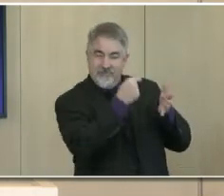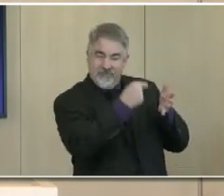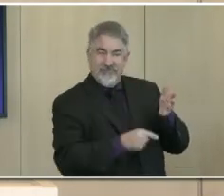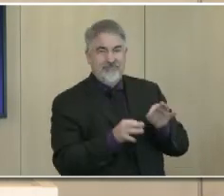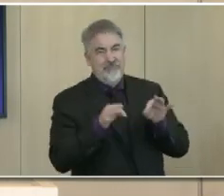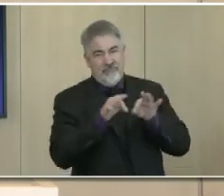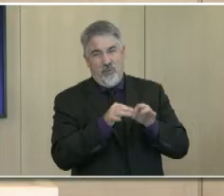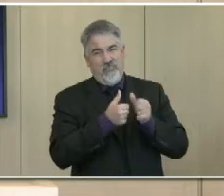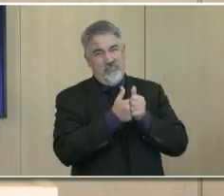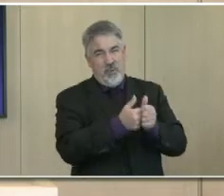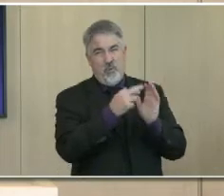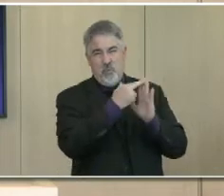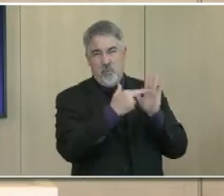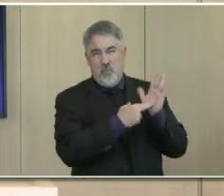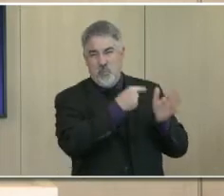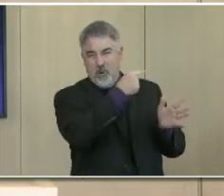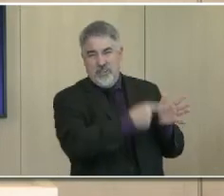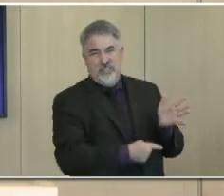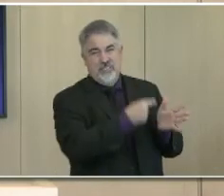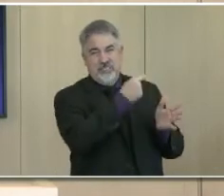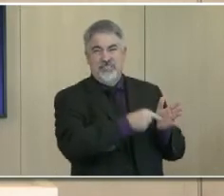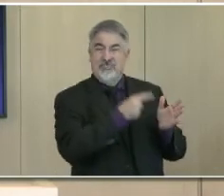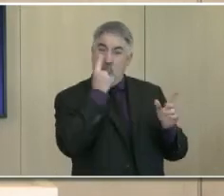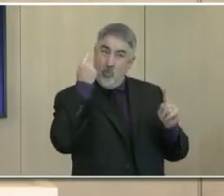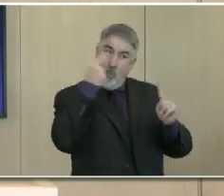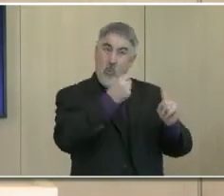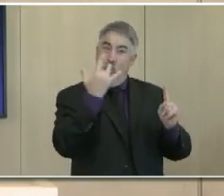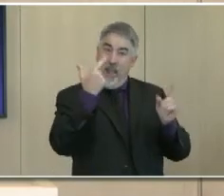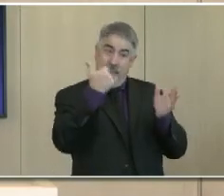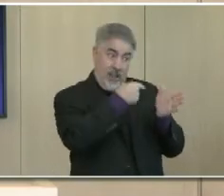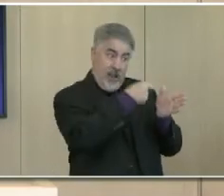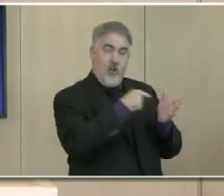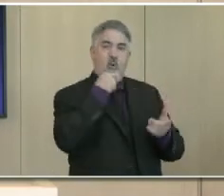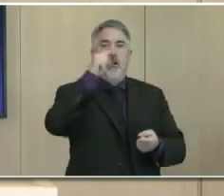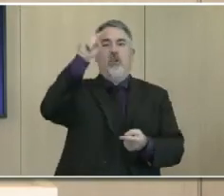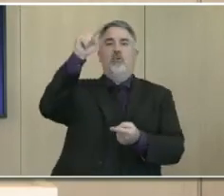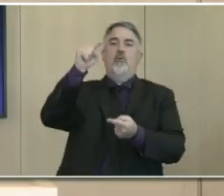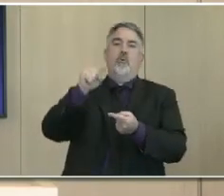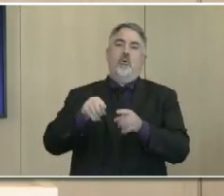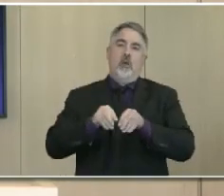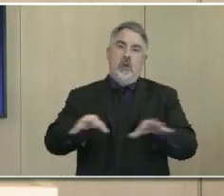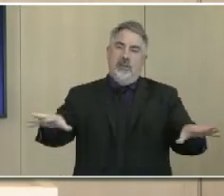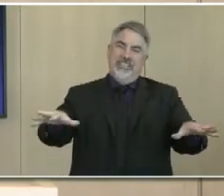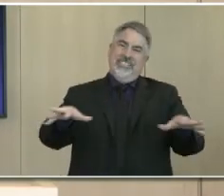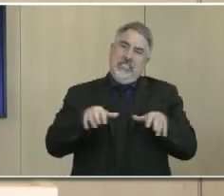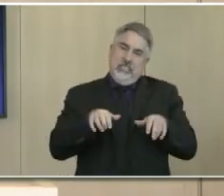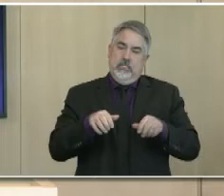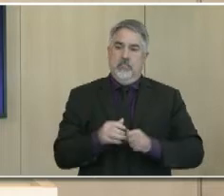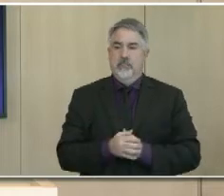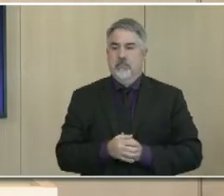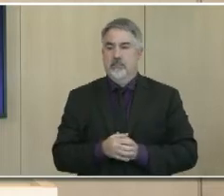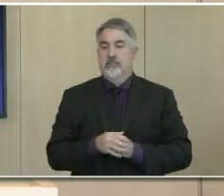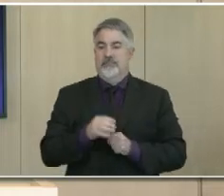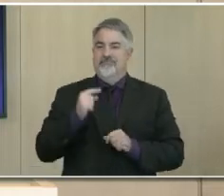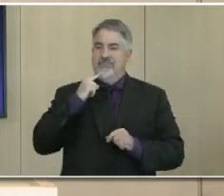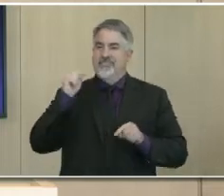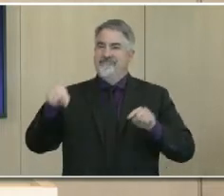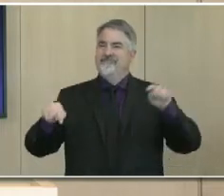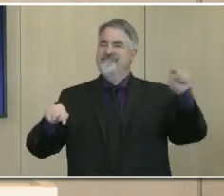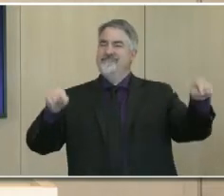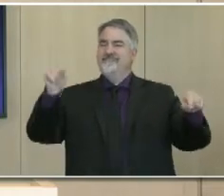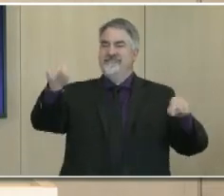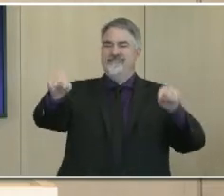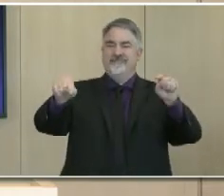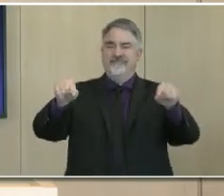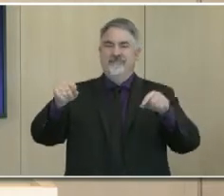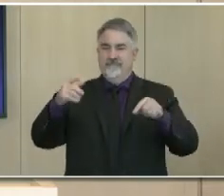curve. While we expect the cases to continue to increase, each and every one of us has a role to play in